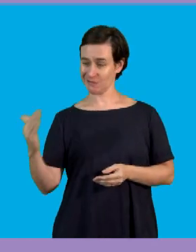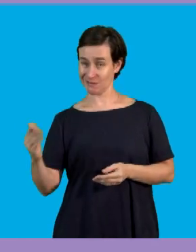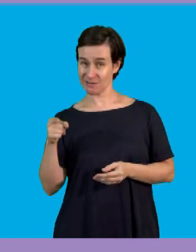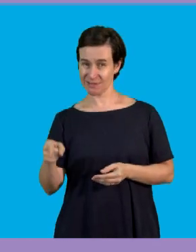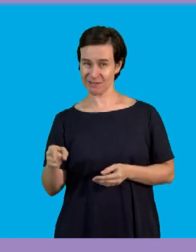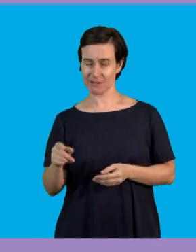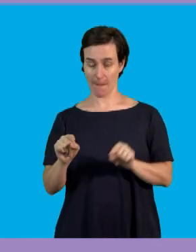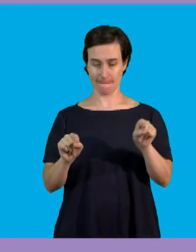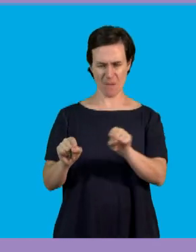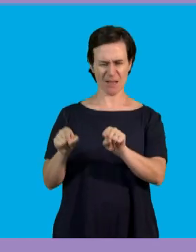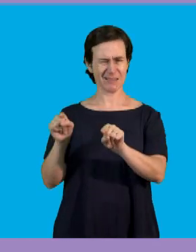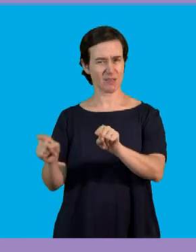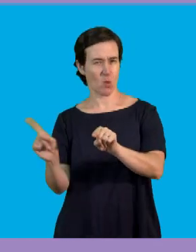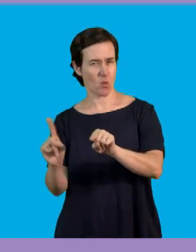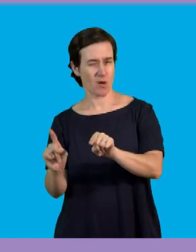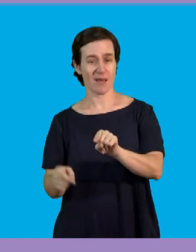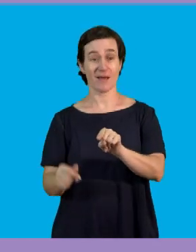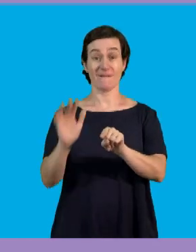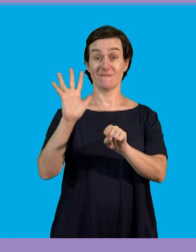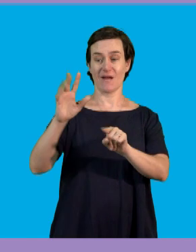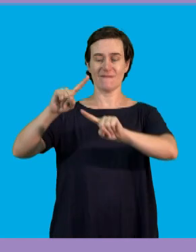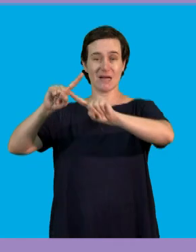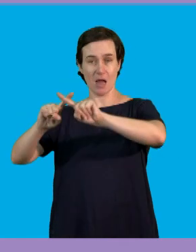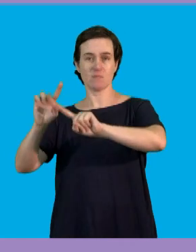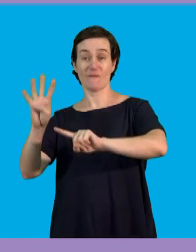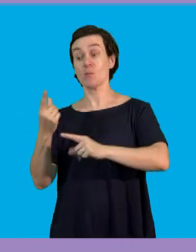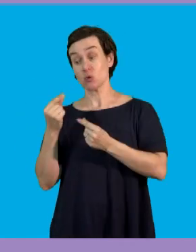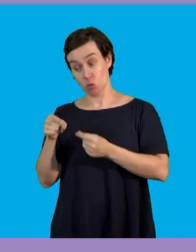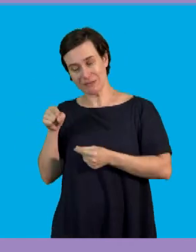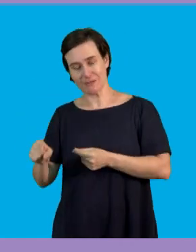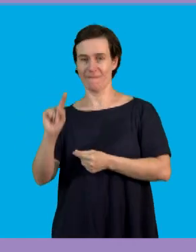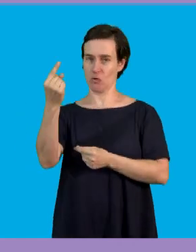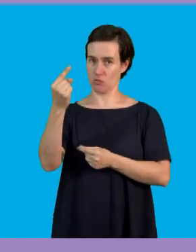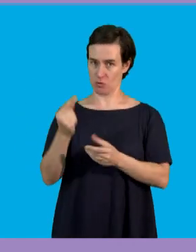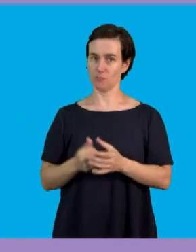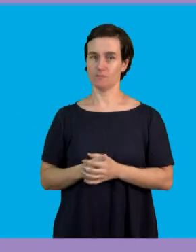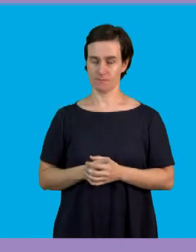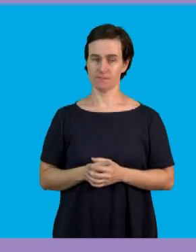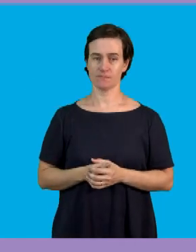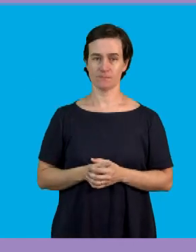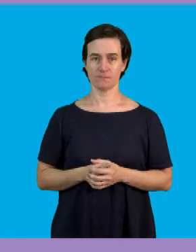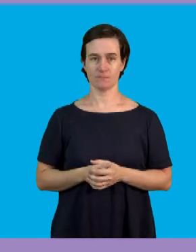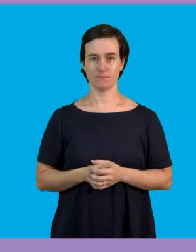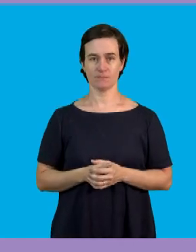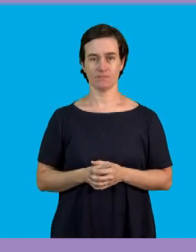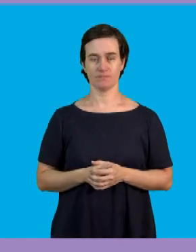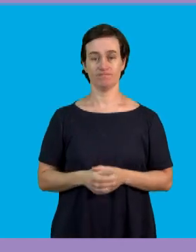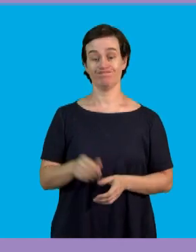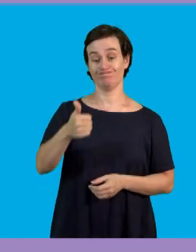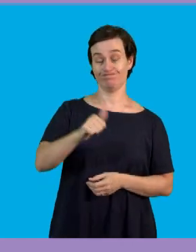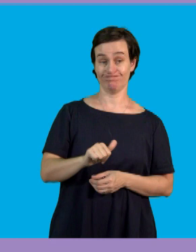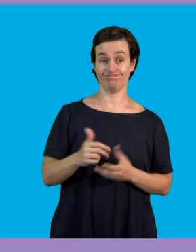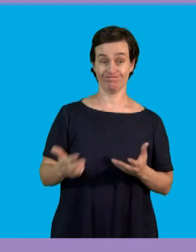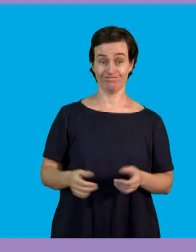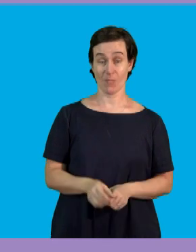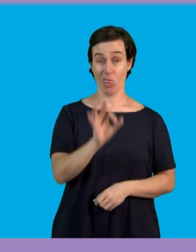of the subtraction, we have a 5 multiplied by a 4. So we are going to start with that first. We